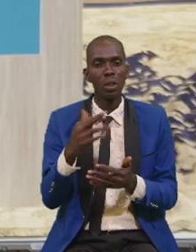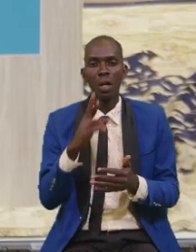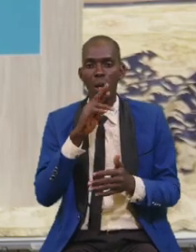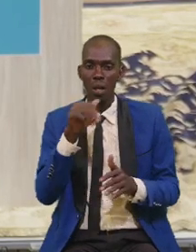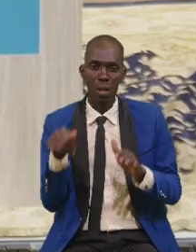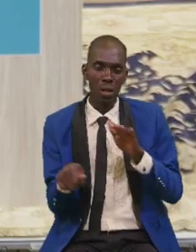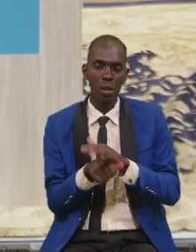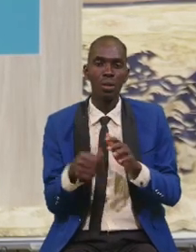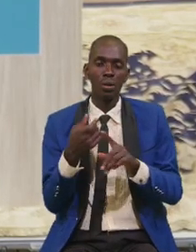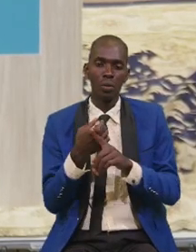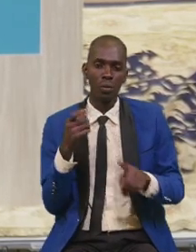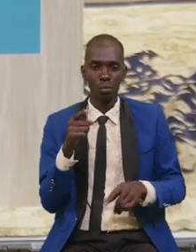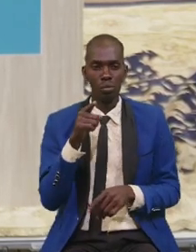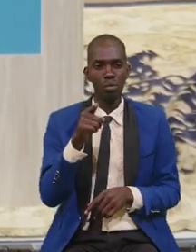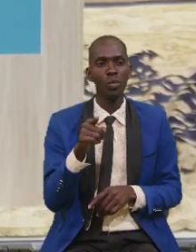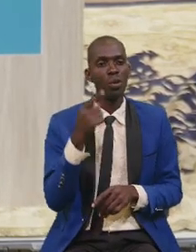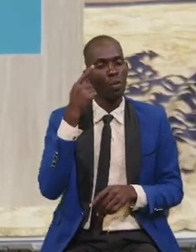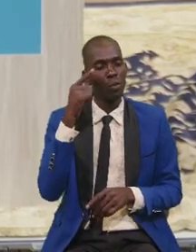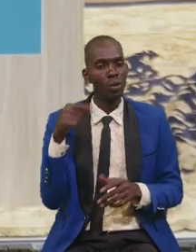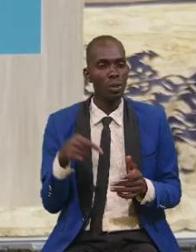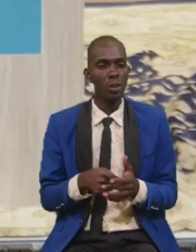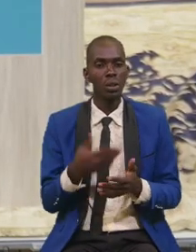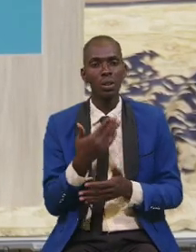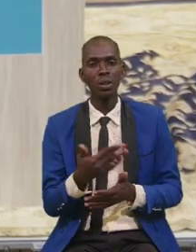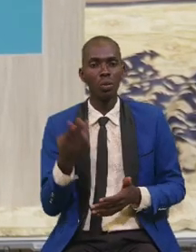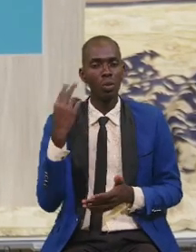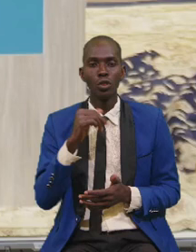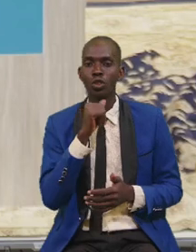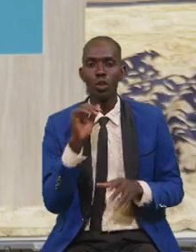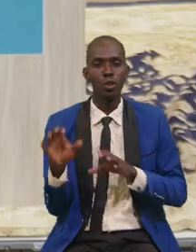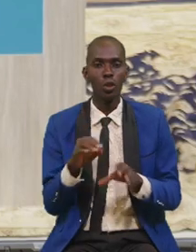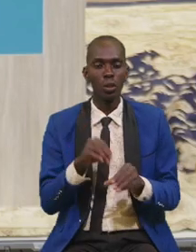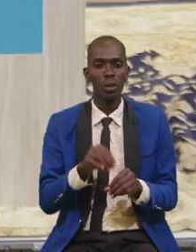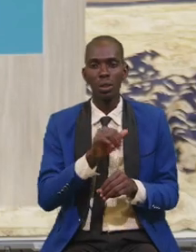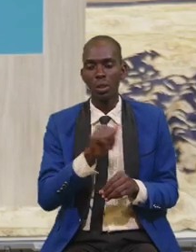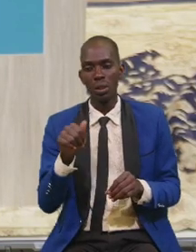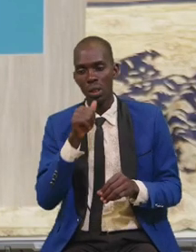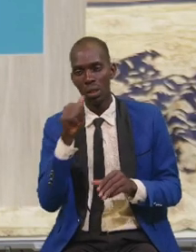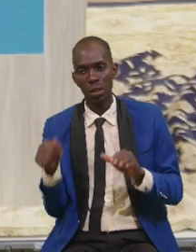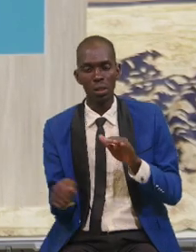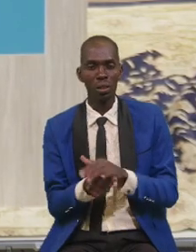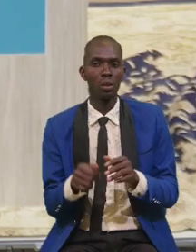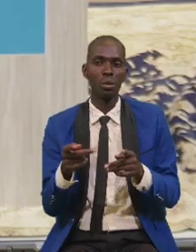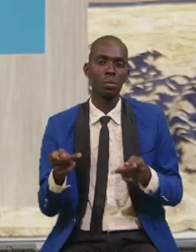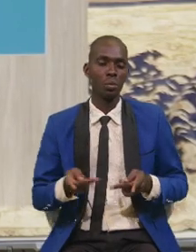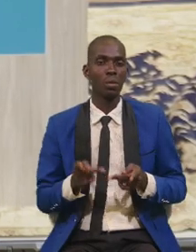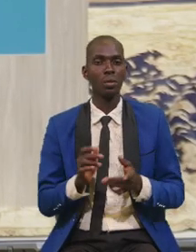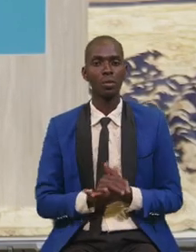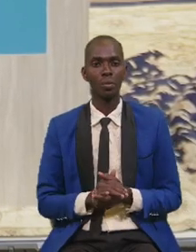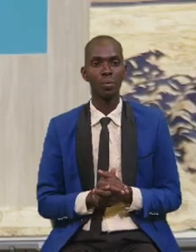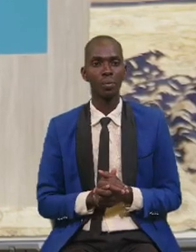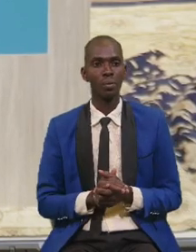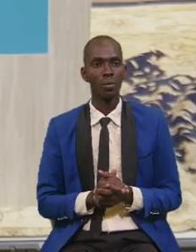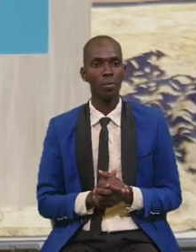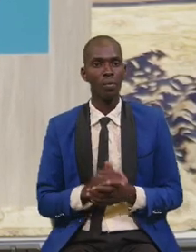him. For this thing was not done in a corner. Look at the next verse there,